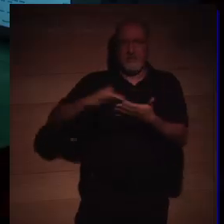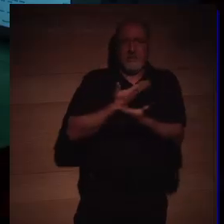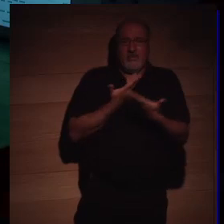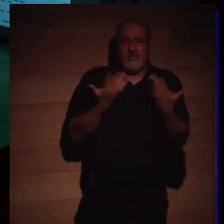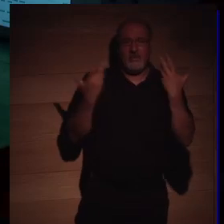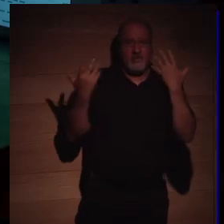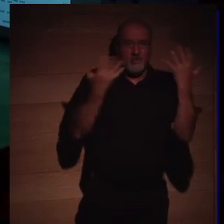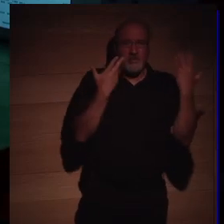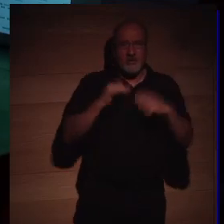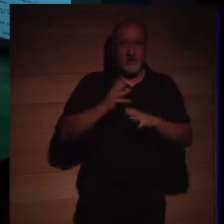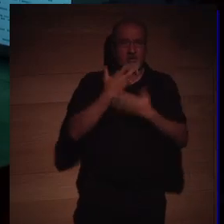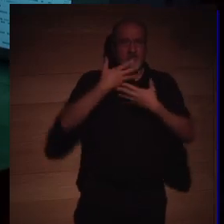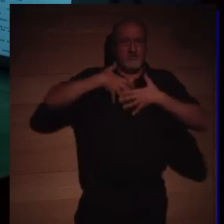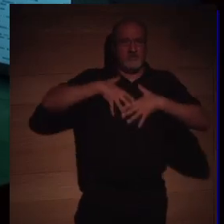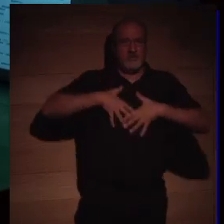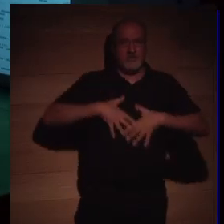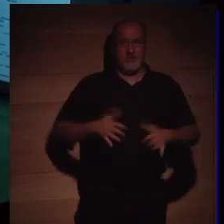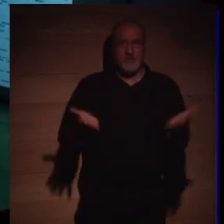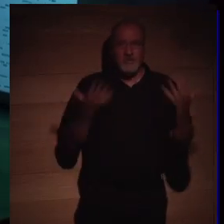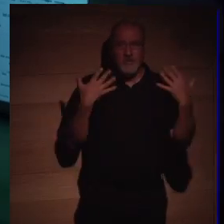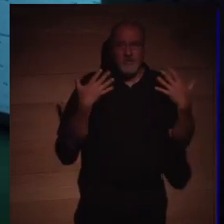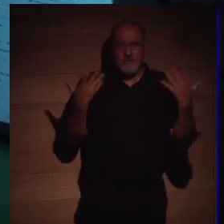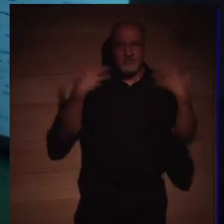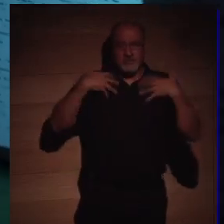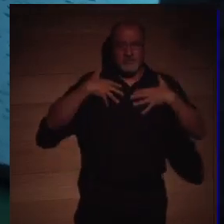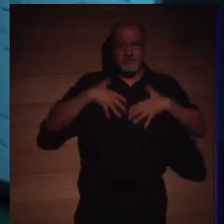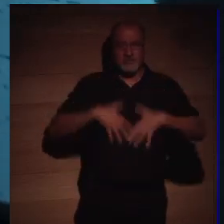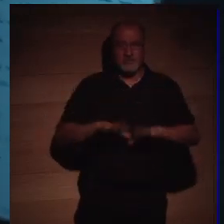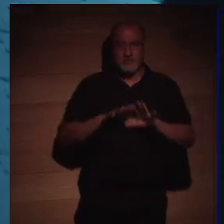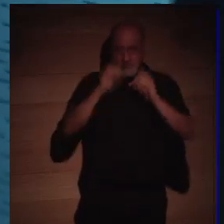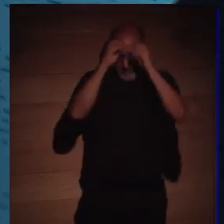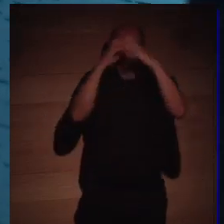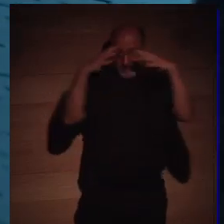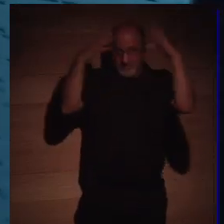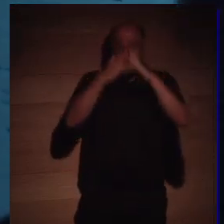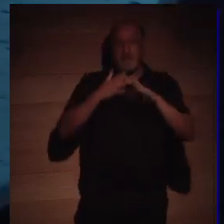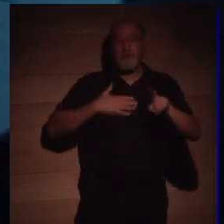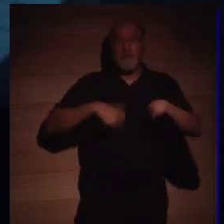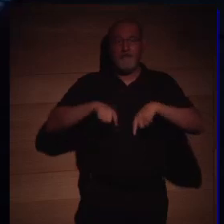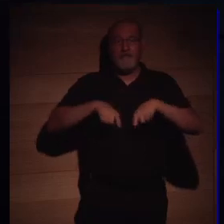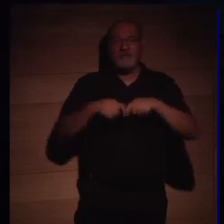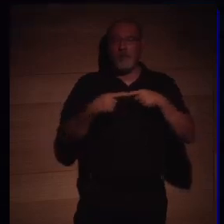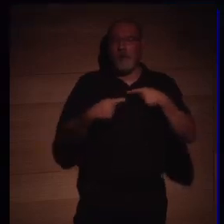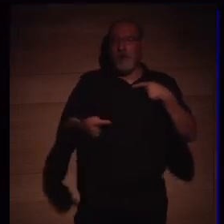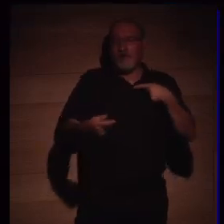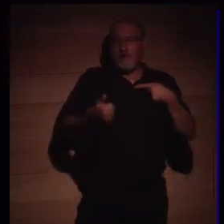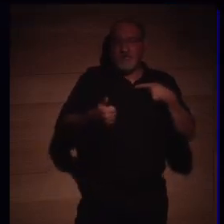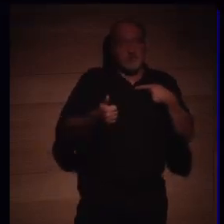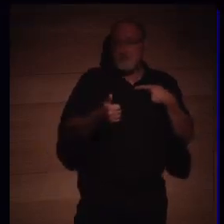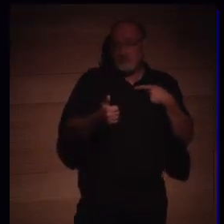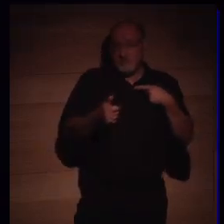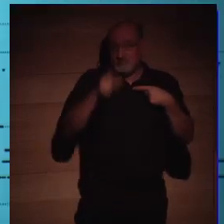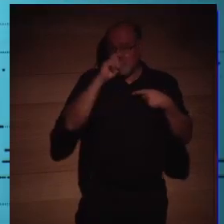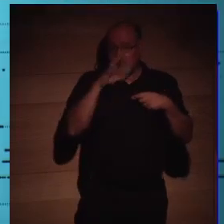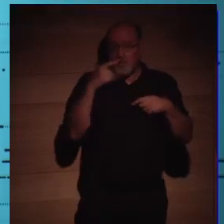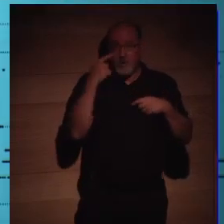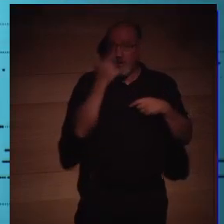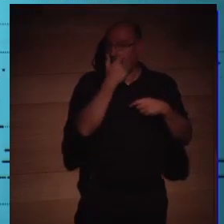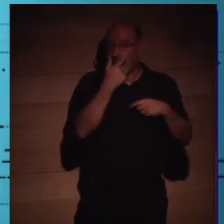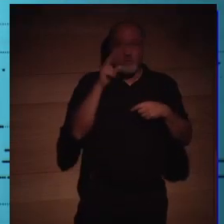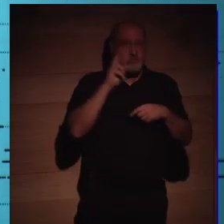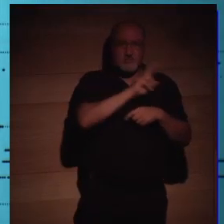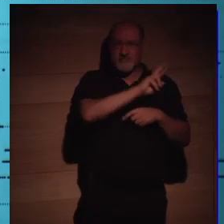Don't think that your leg is your longest joint. Remember your eyes that reach the horizon. Please live